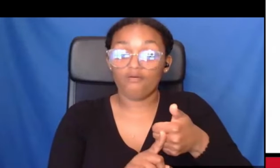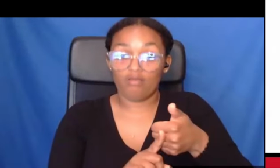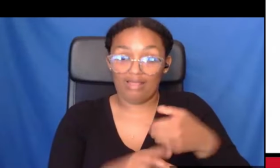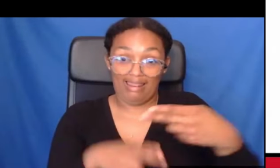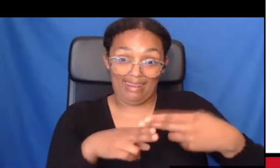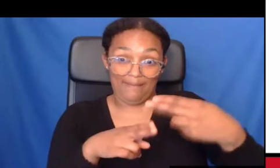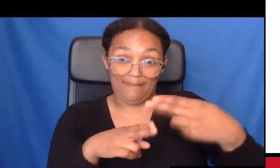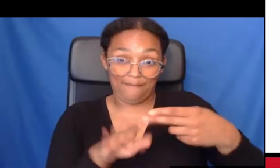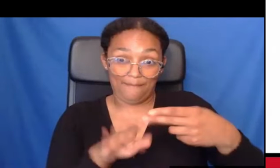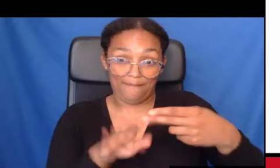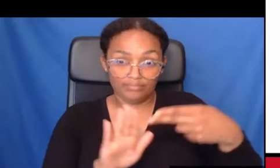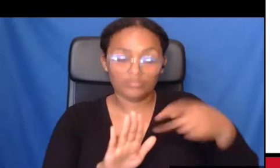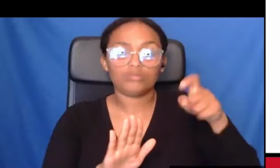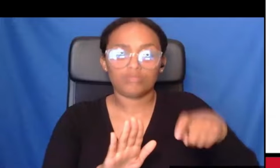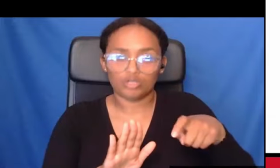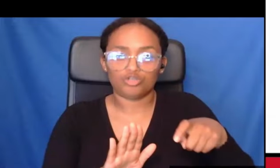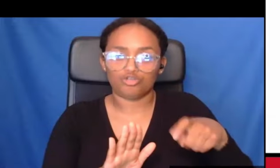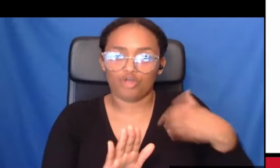the insured.